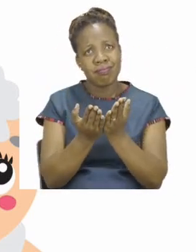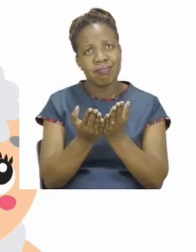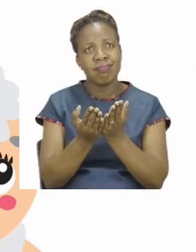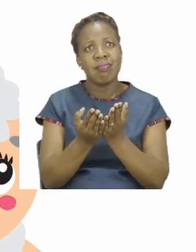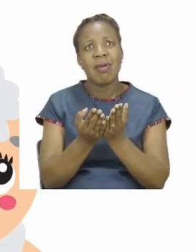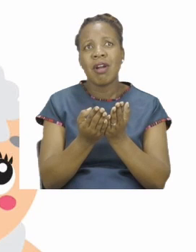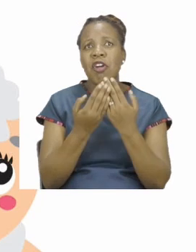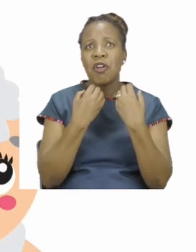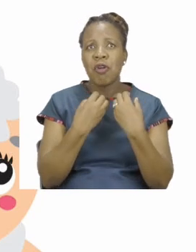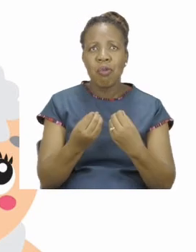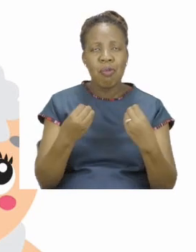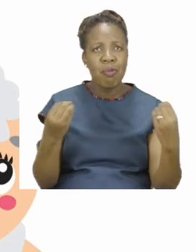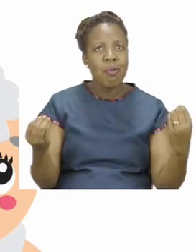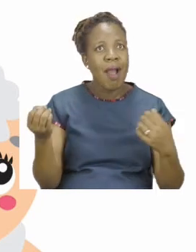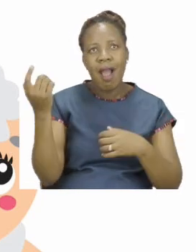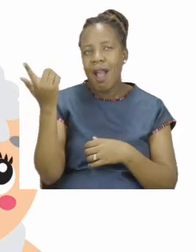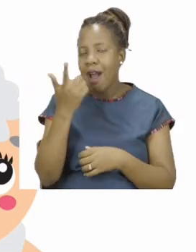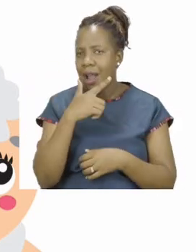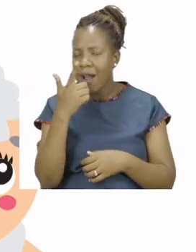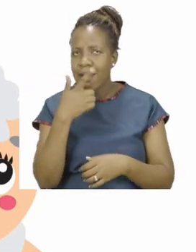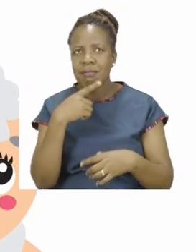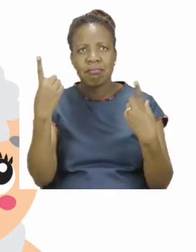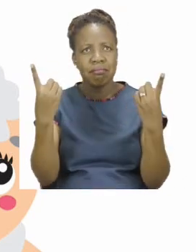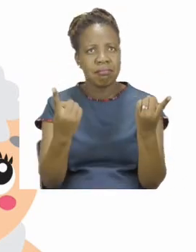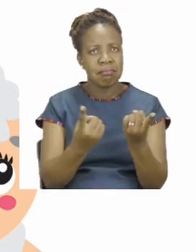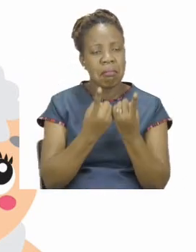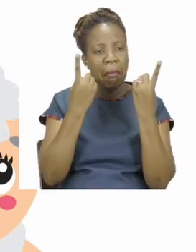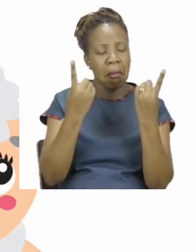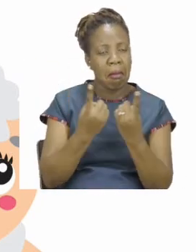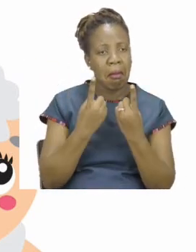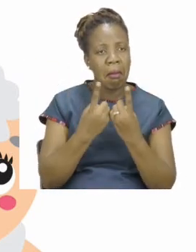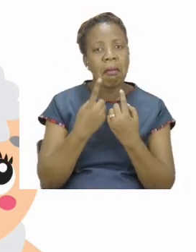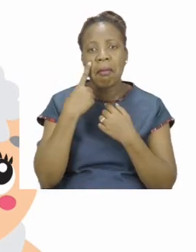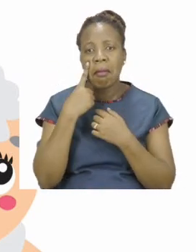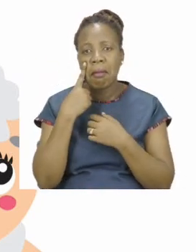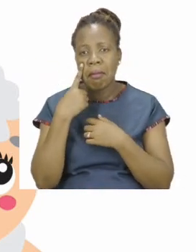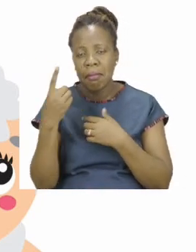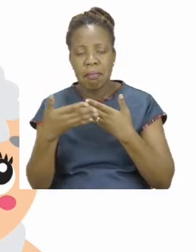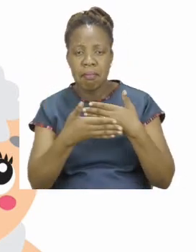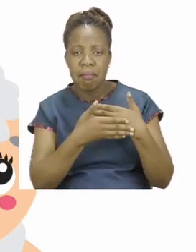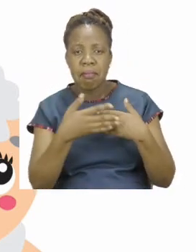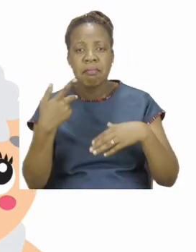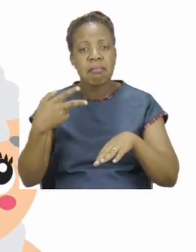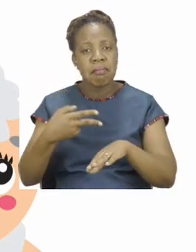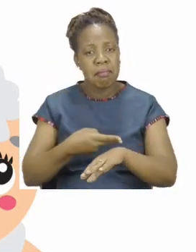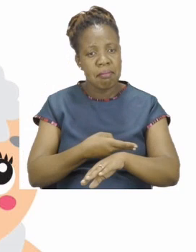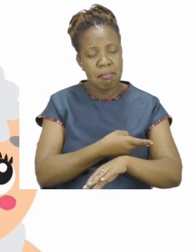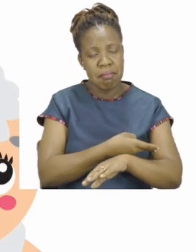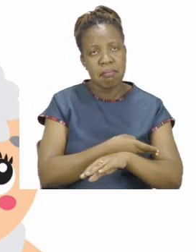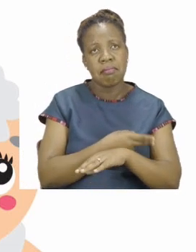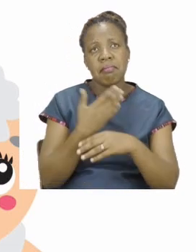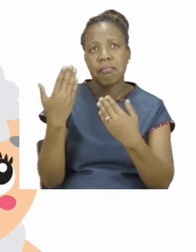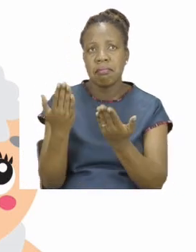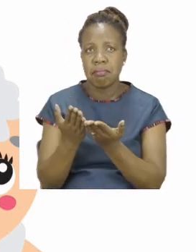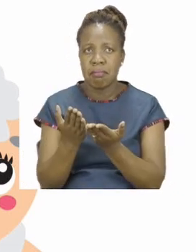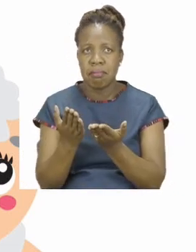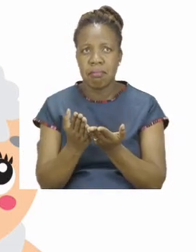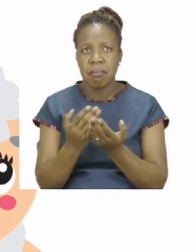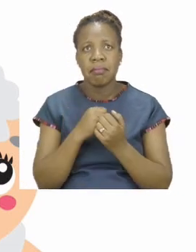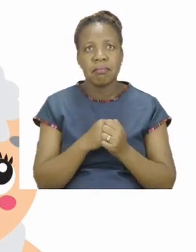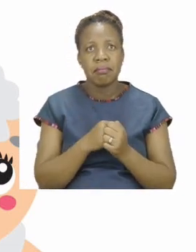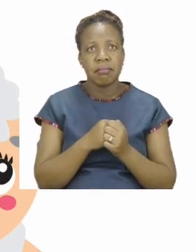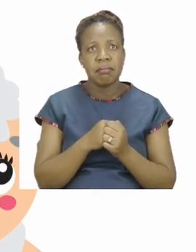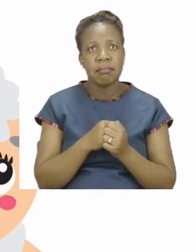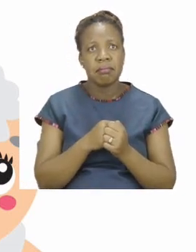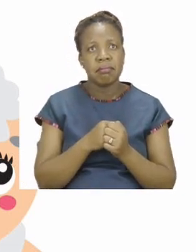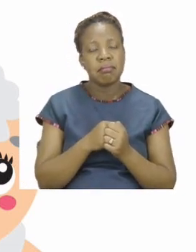and play to see the lamb at school. And so the teacher turned him